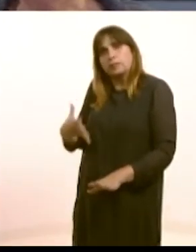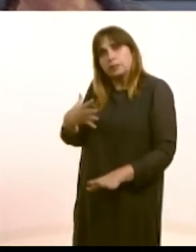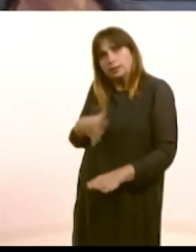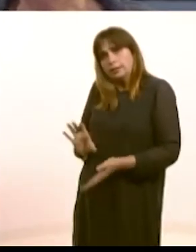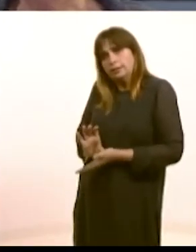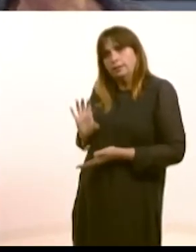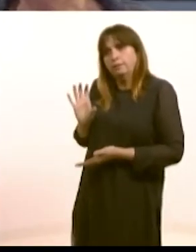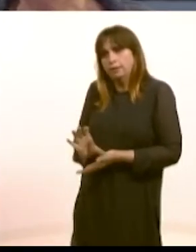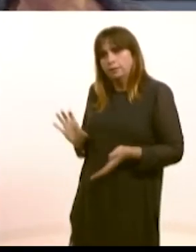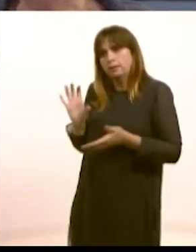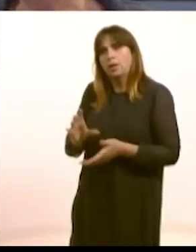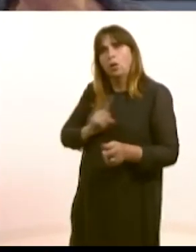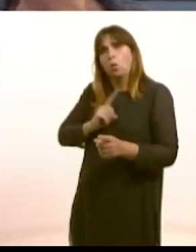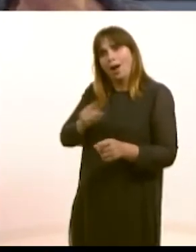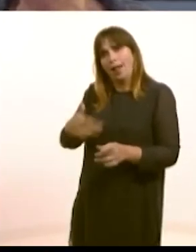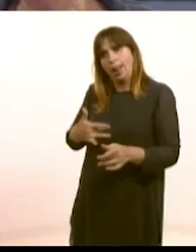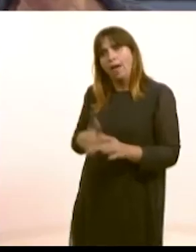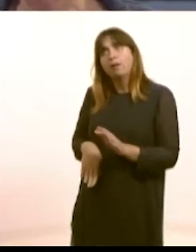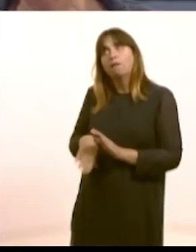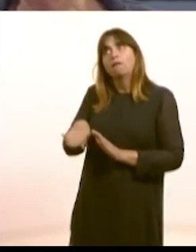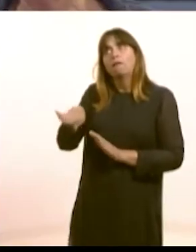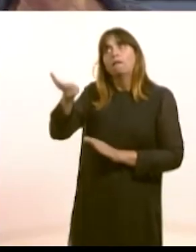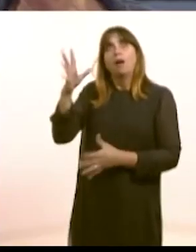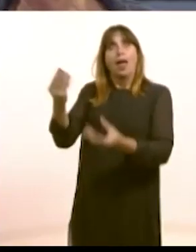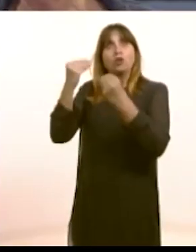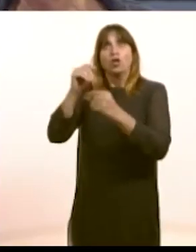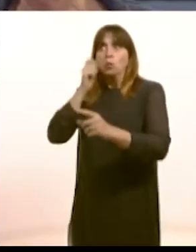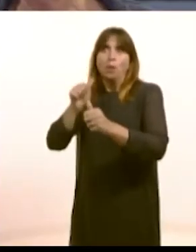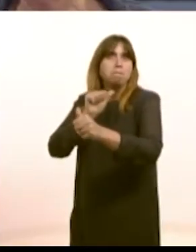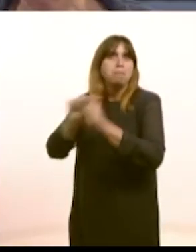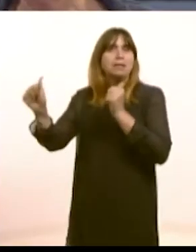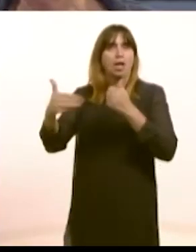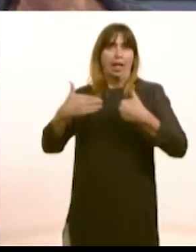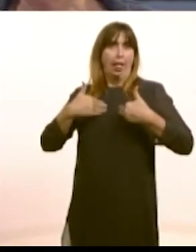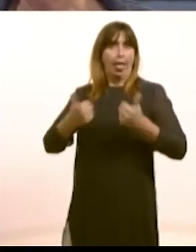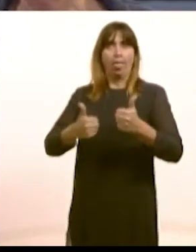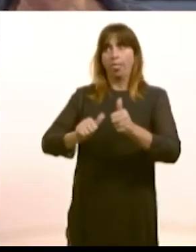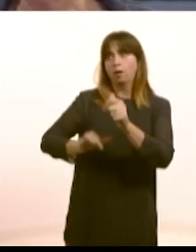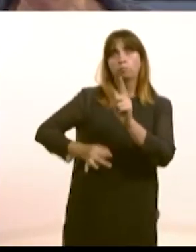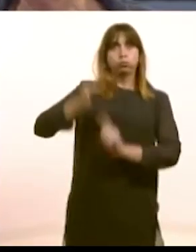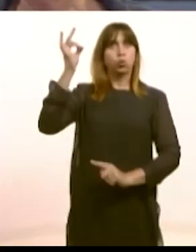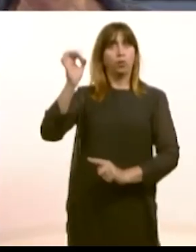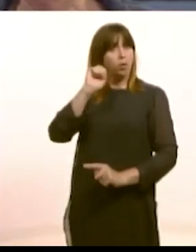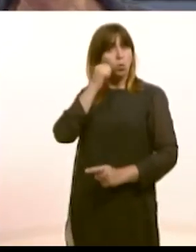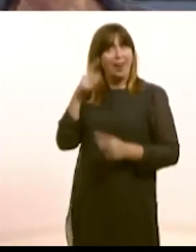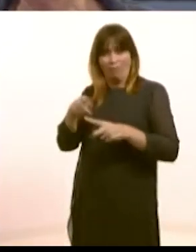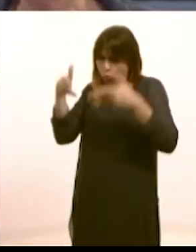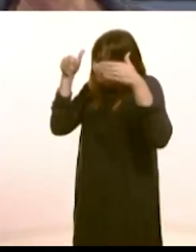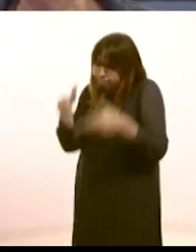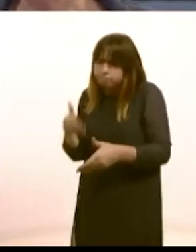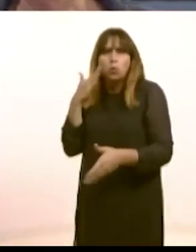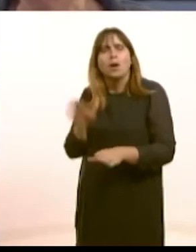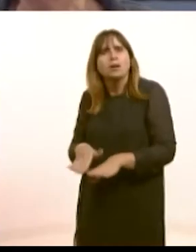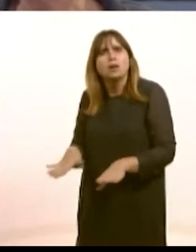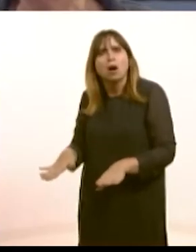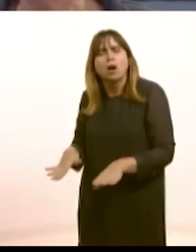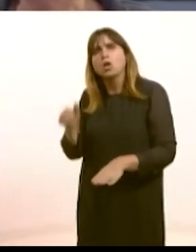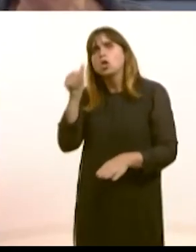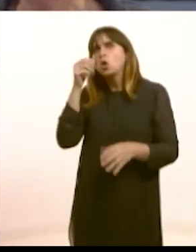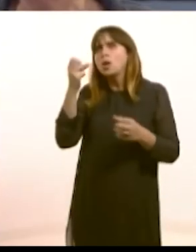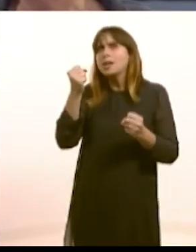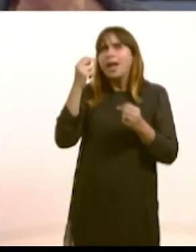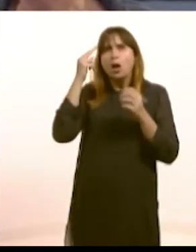in education and health, and in particular, in preventing some of the problems that can arise later on in life. Developments in